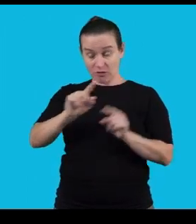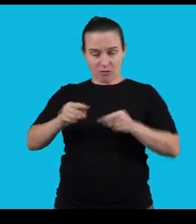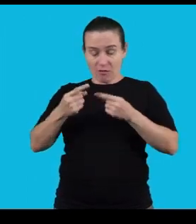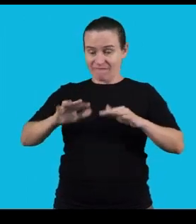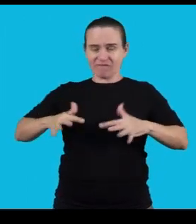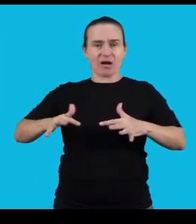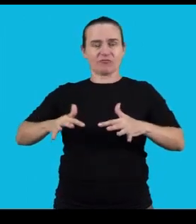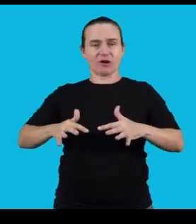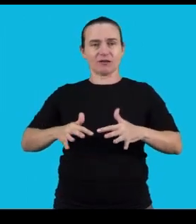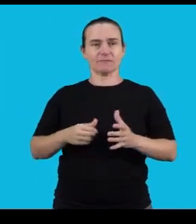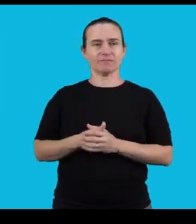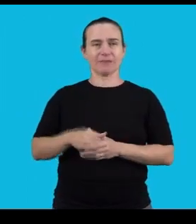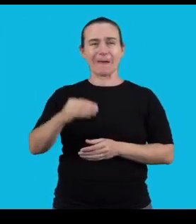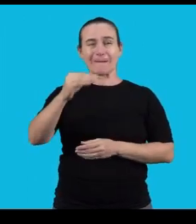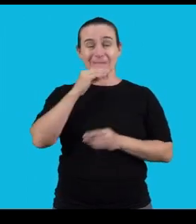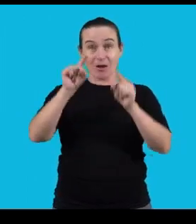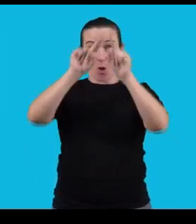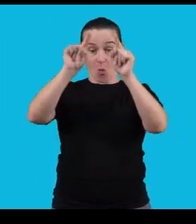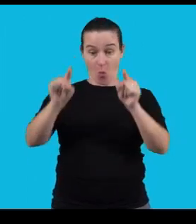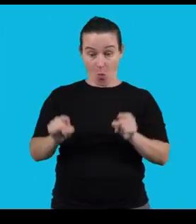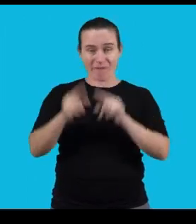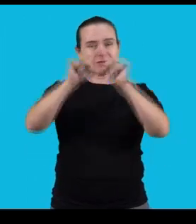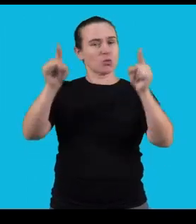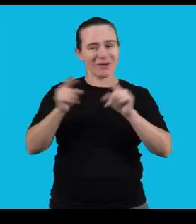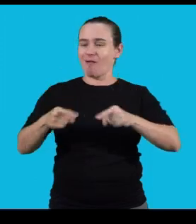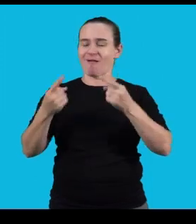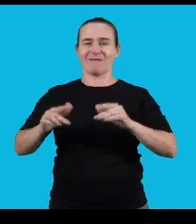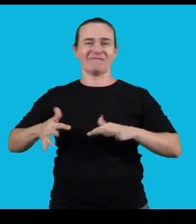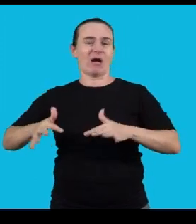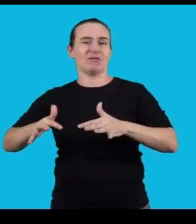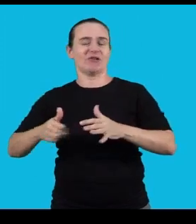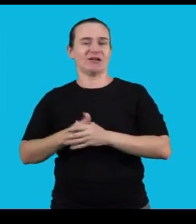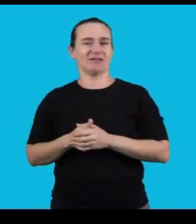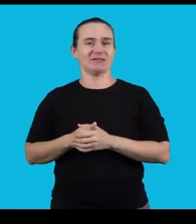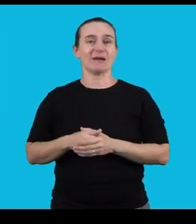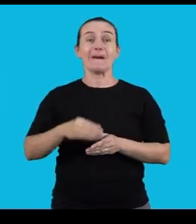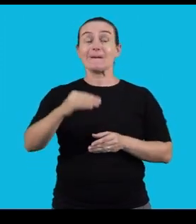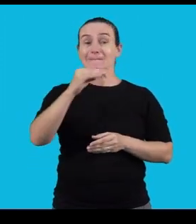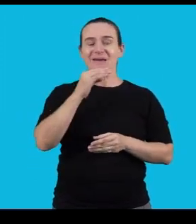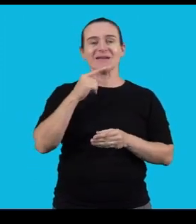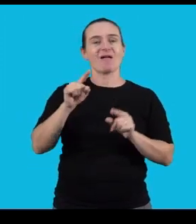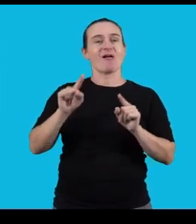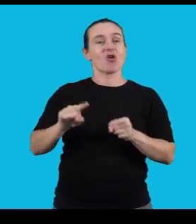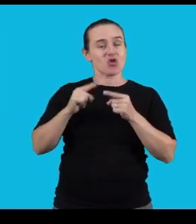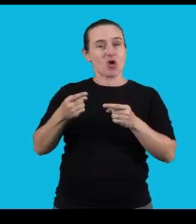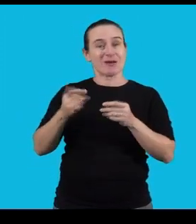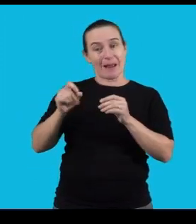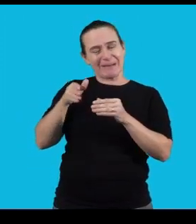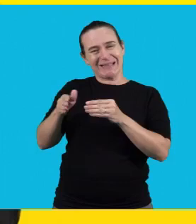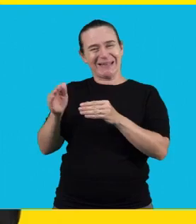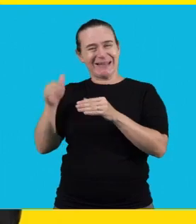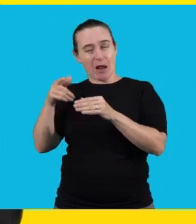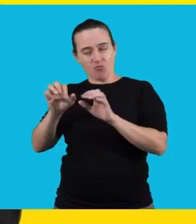vibrate, the oval window cannot vibrate, meaning that the pressure wave is not going to form on the inner ear,